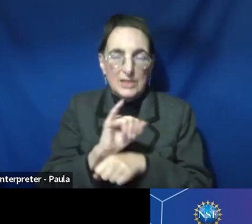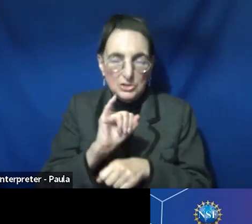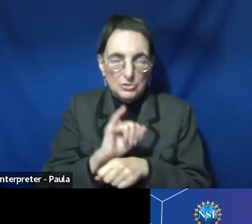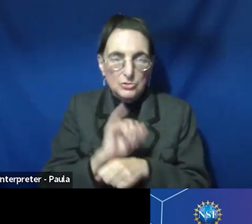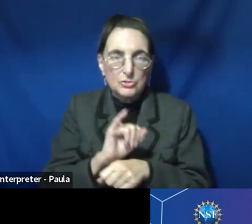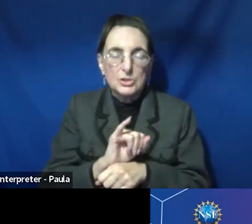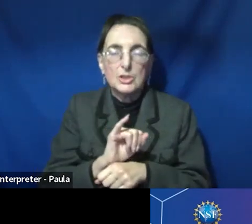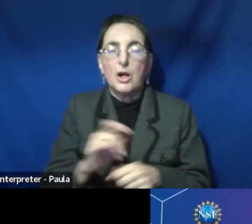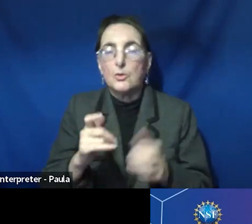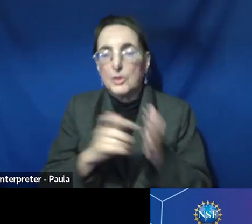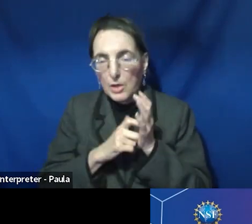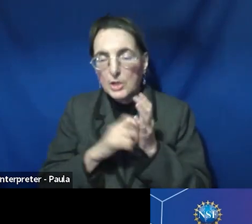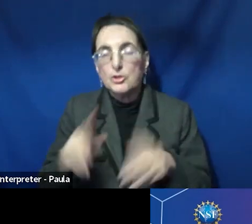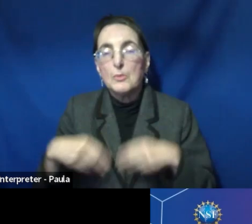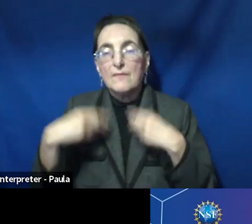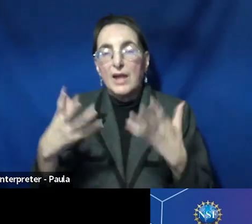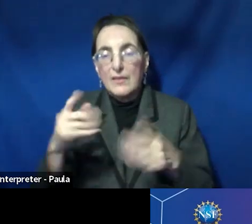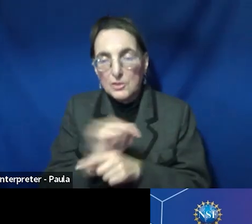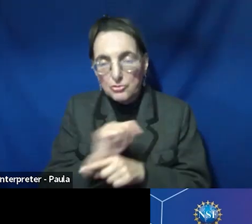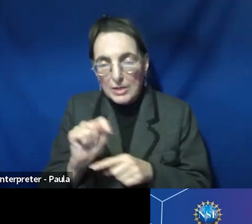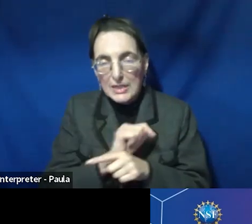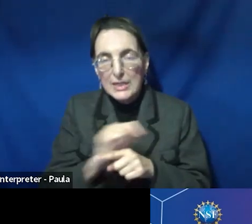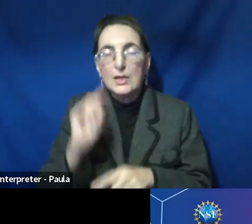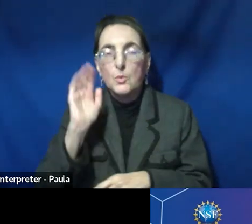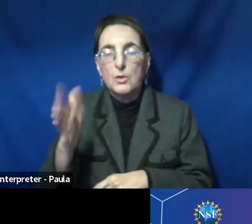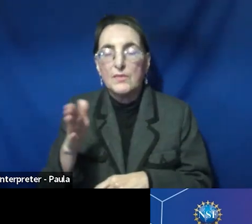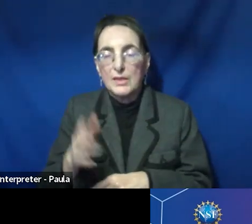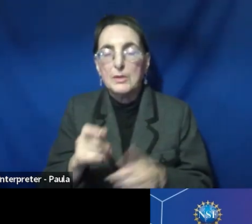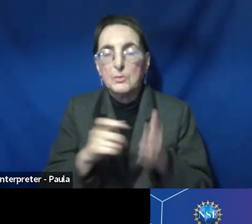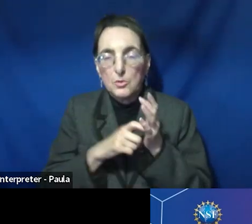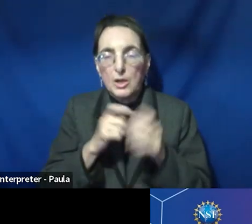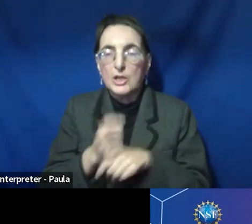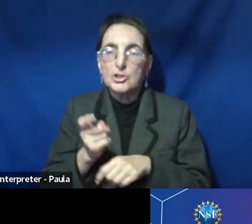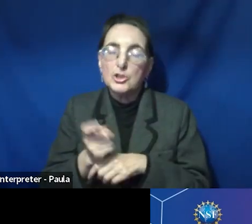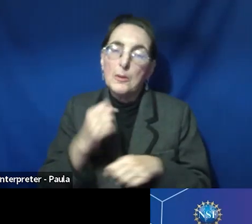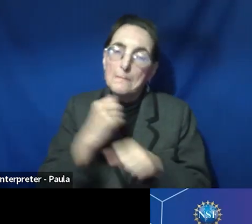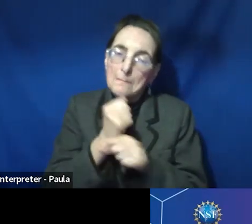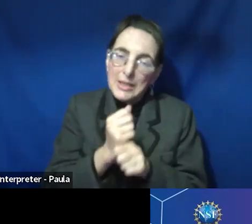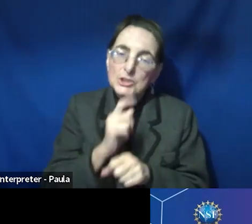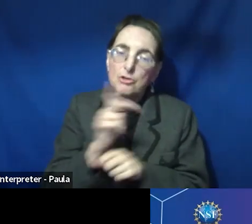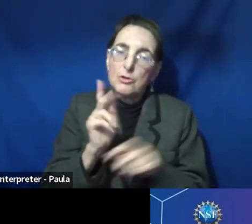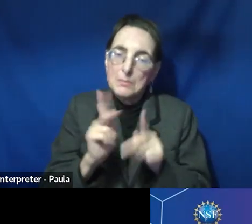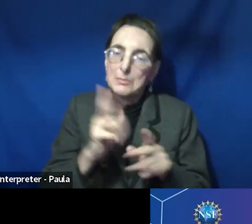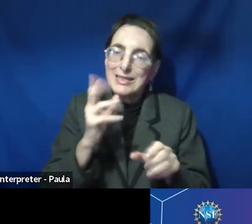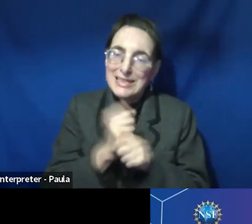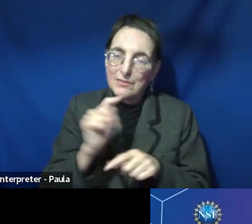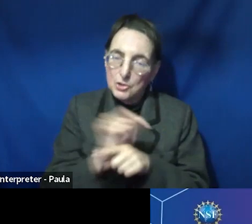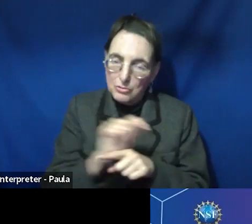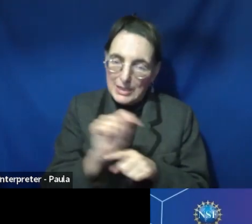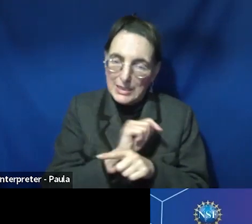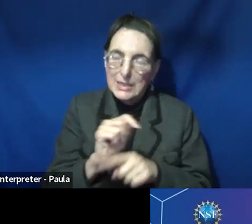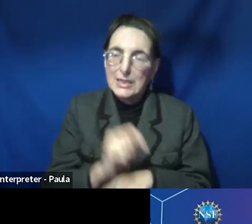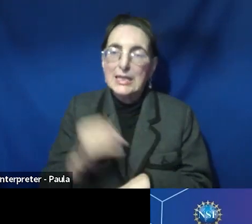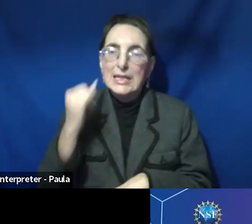will be required to provide the training and will they be required to enforce the training? Well, actually, if you look at